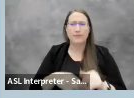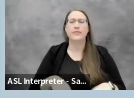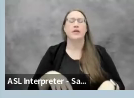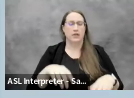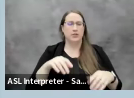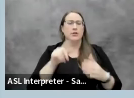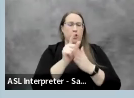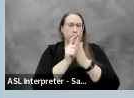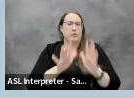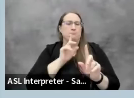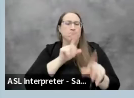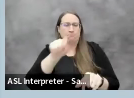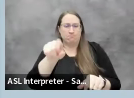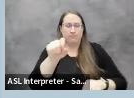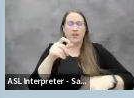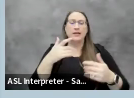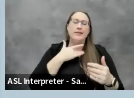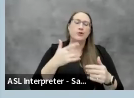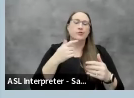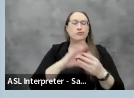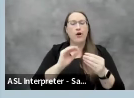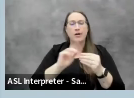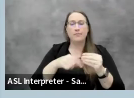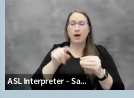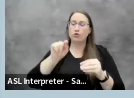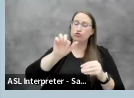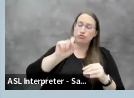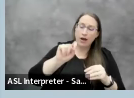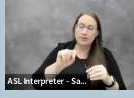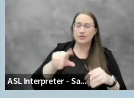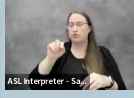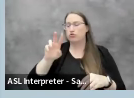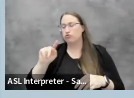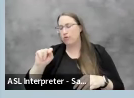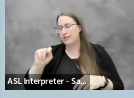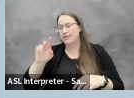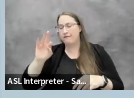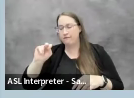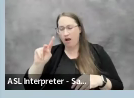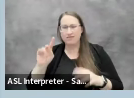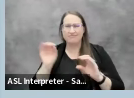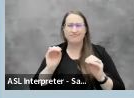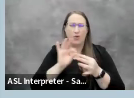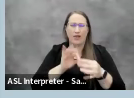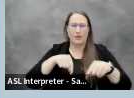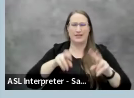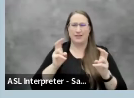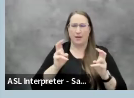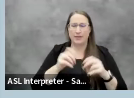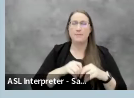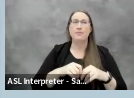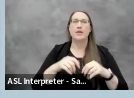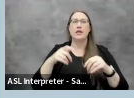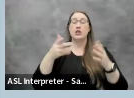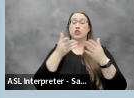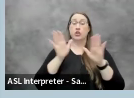trust funds and trust fund people. That really has nothing to do with what we're talking about. We're just